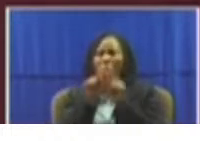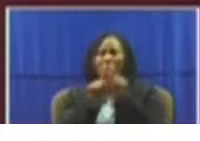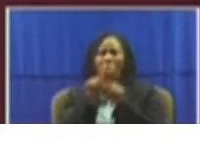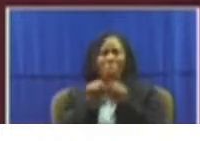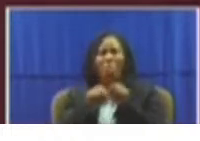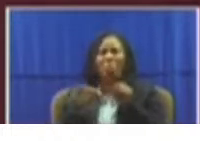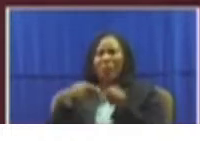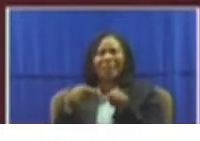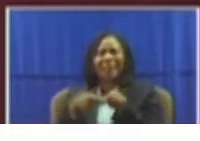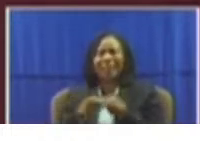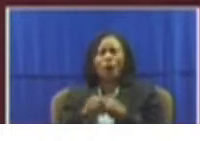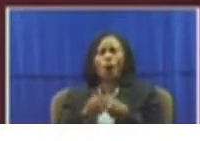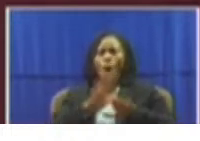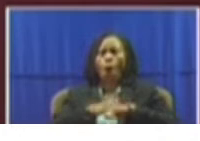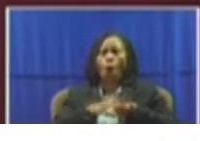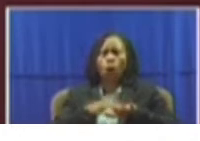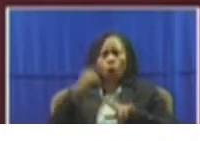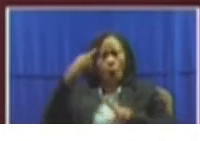on the objective